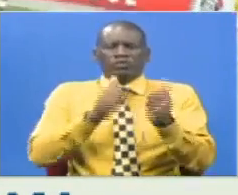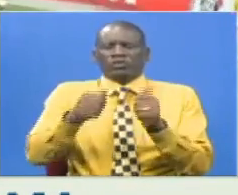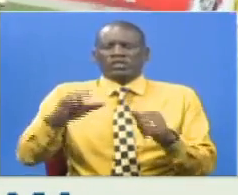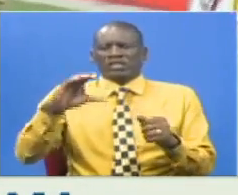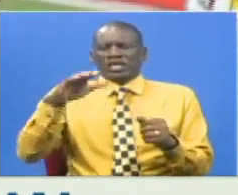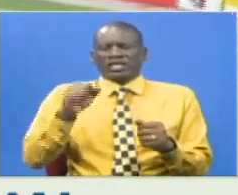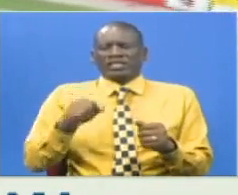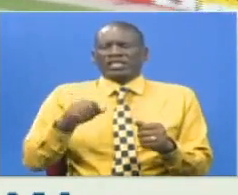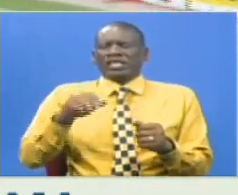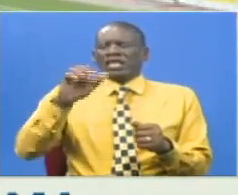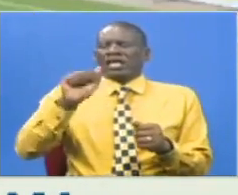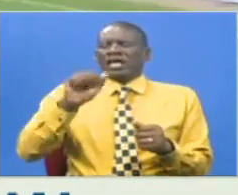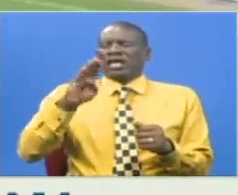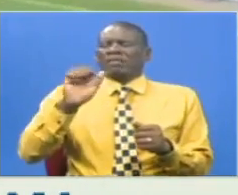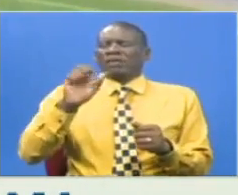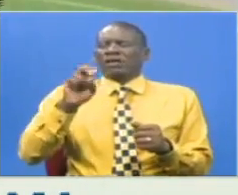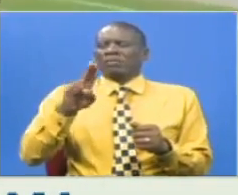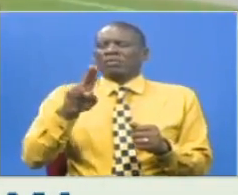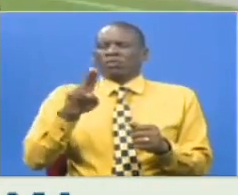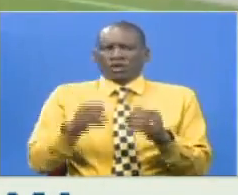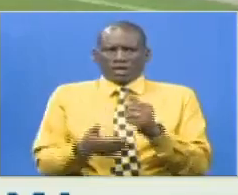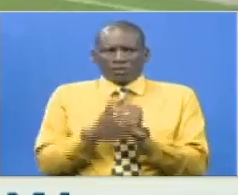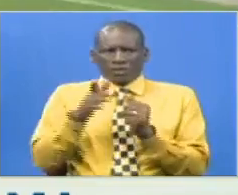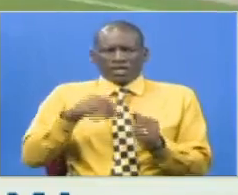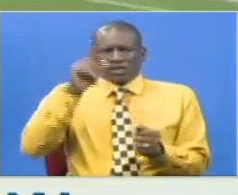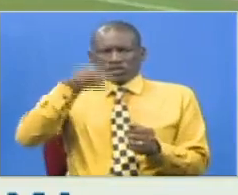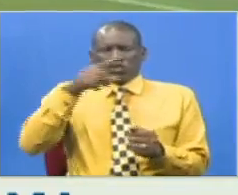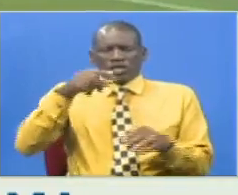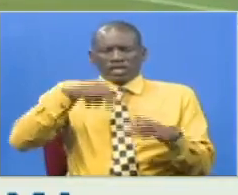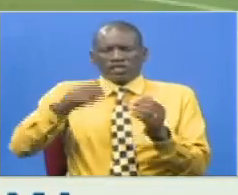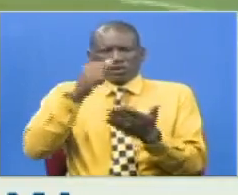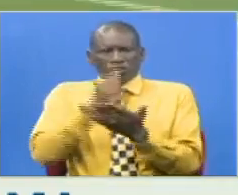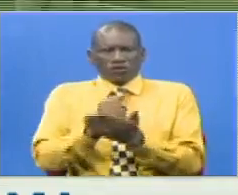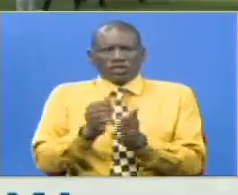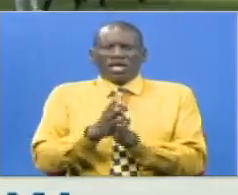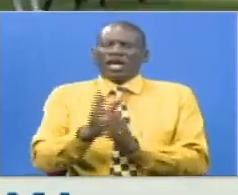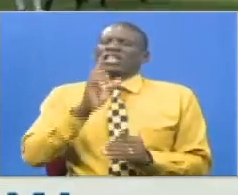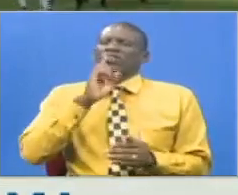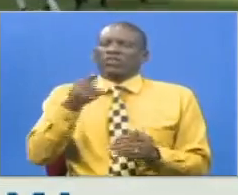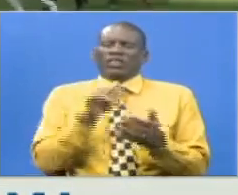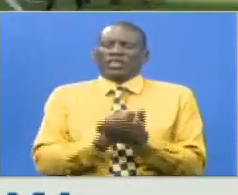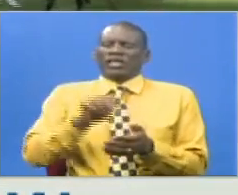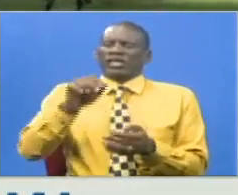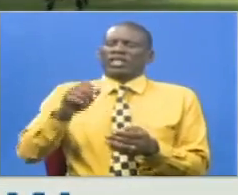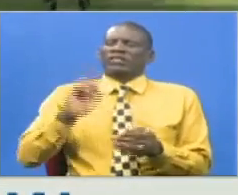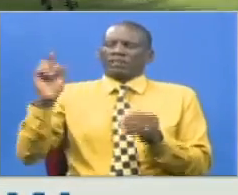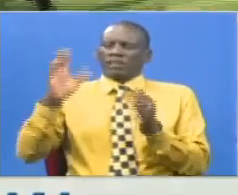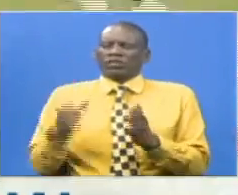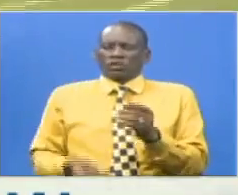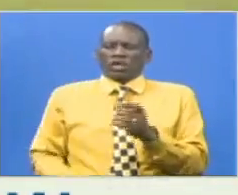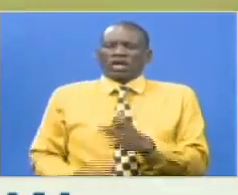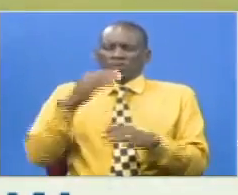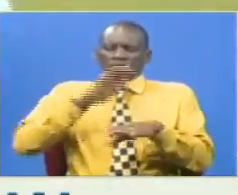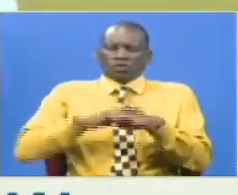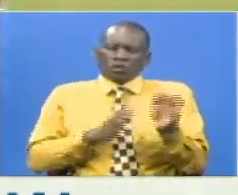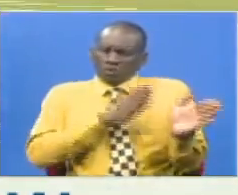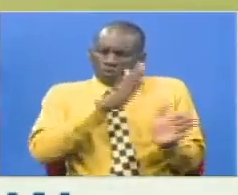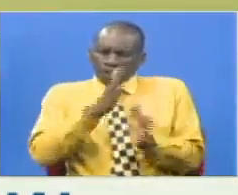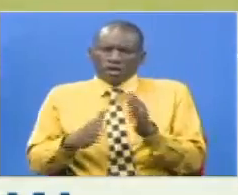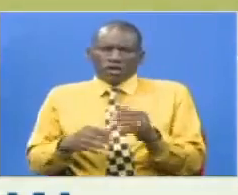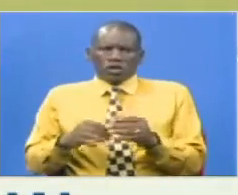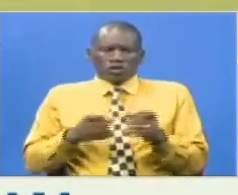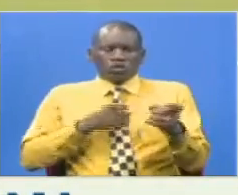Ababu Namwamba intervened is illegally in office and has instructed Namwamba to put in place proper mechanisms to